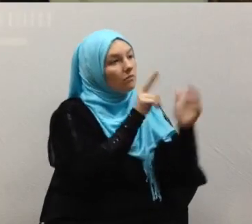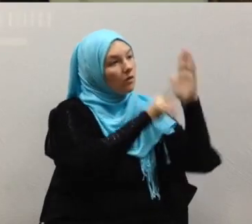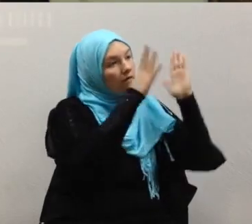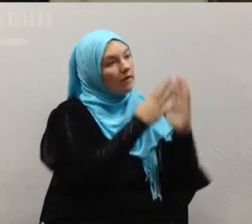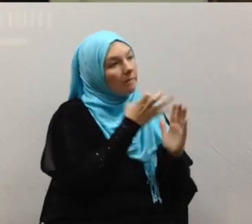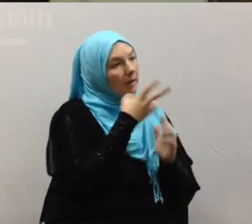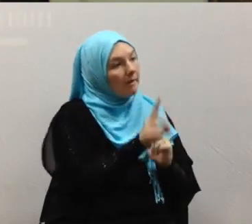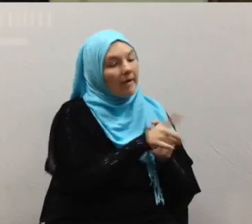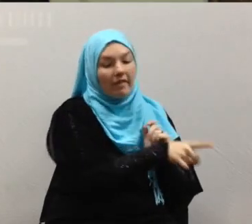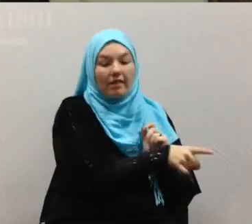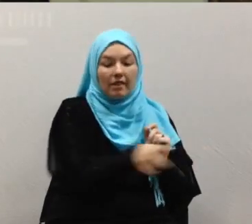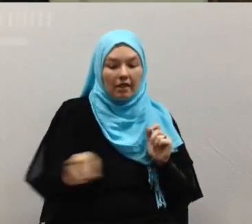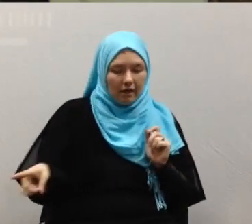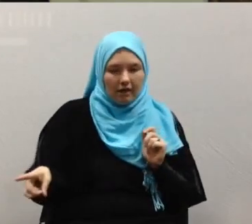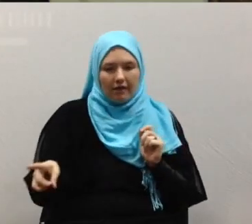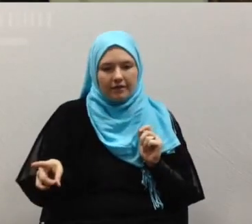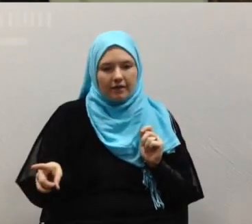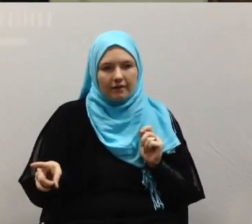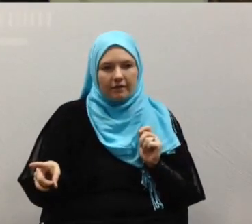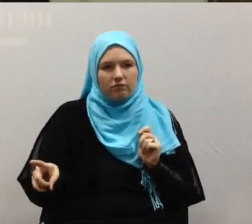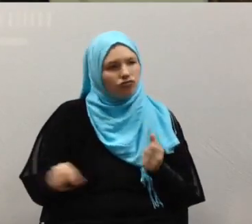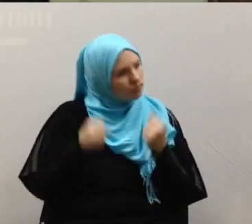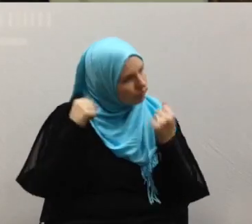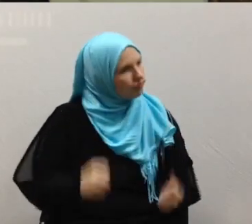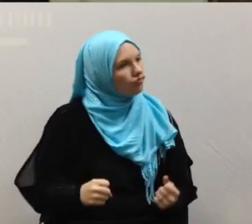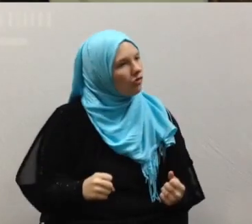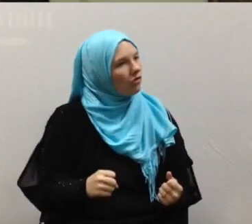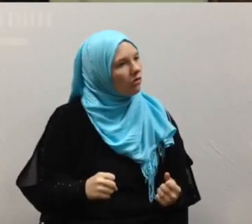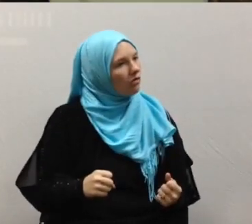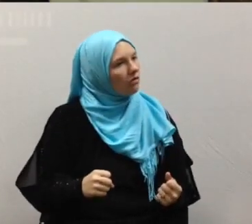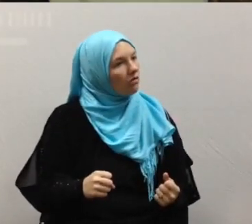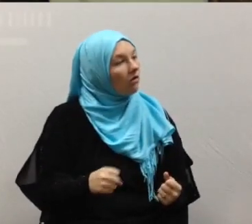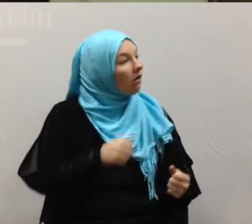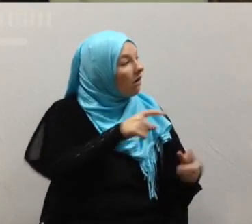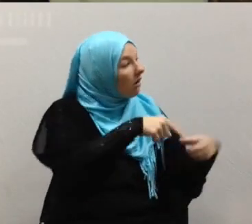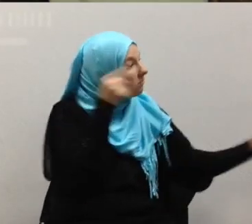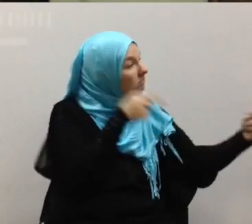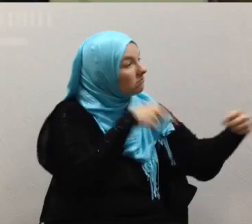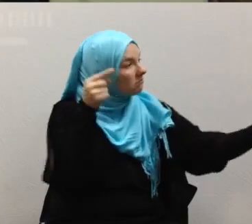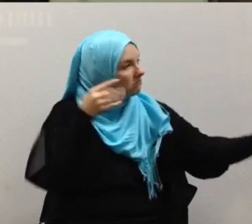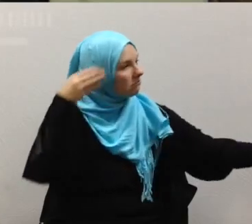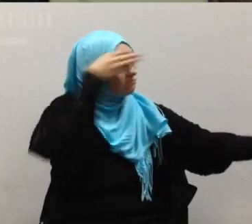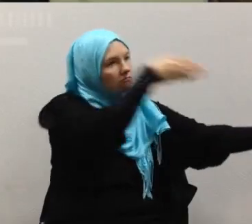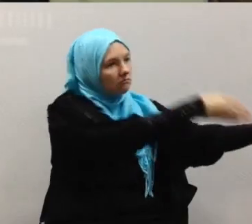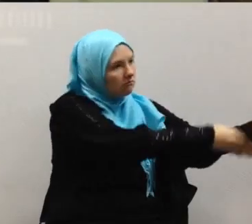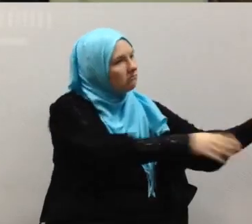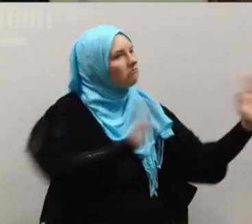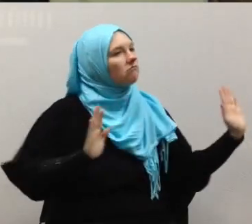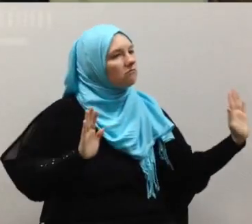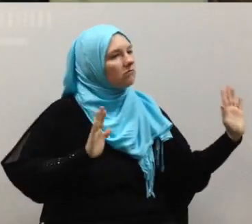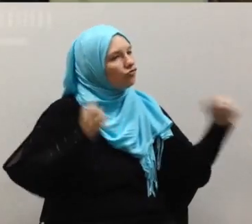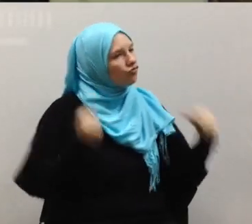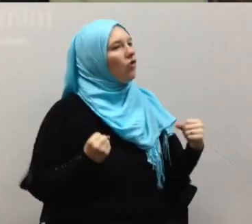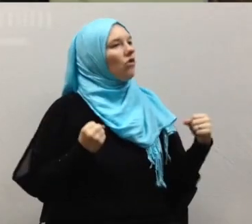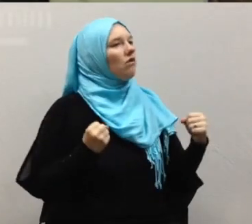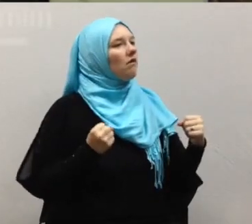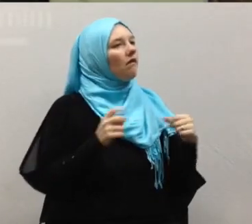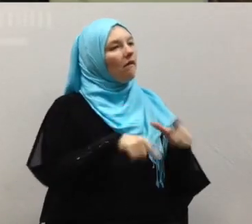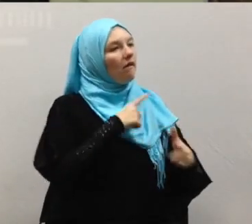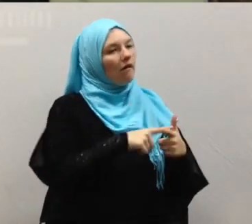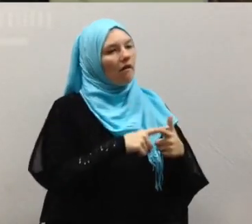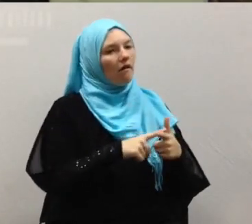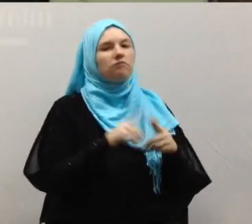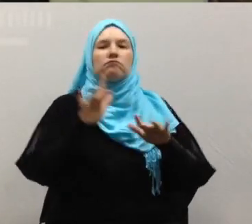and powerful against the disbelievers, and they are merciful among themselves. You see them bowing down and in